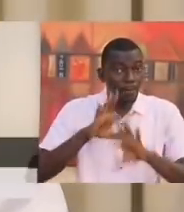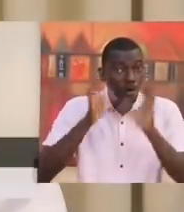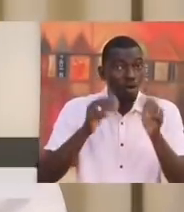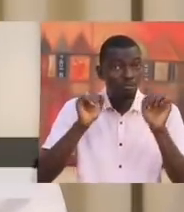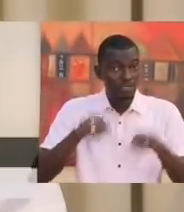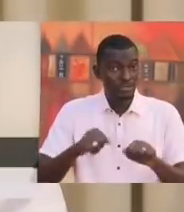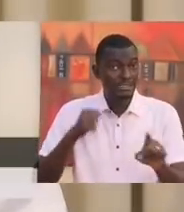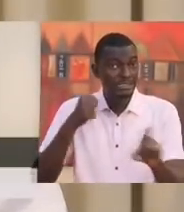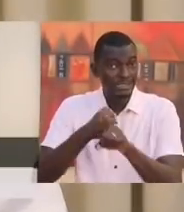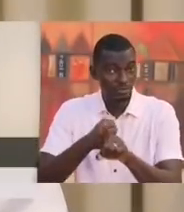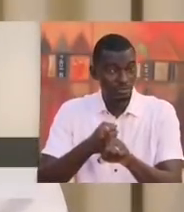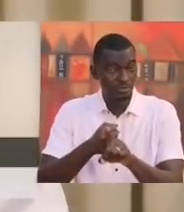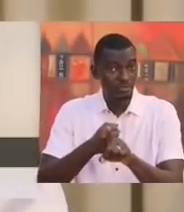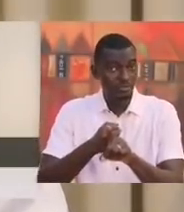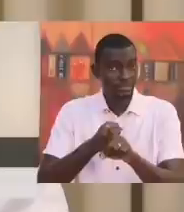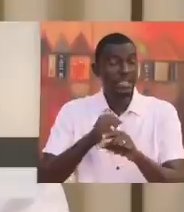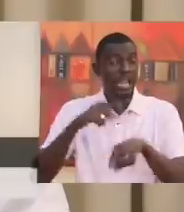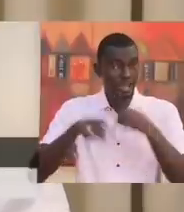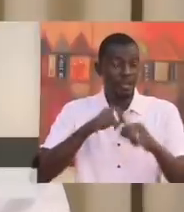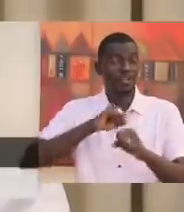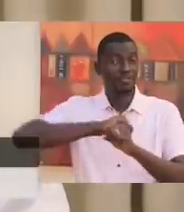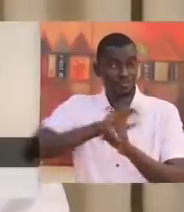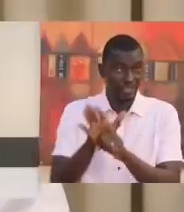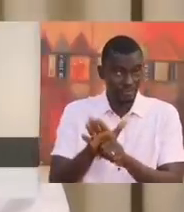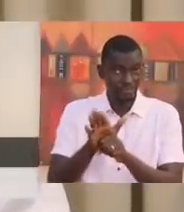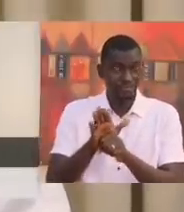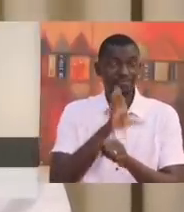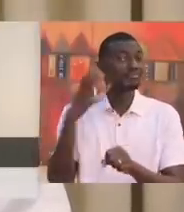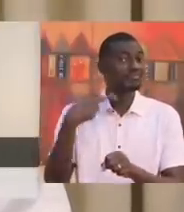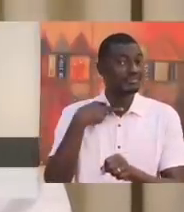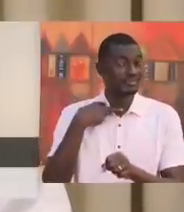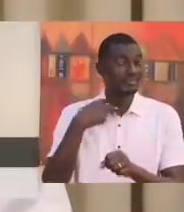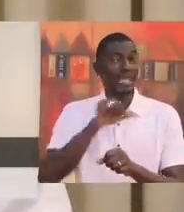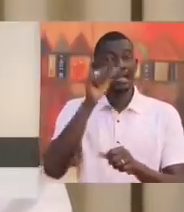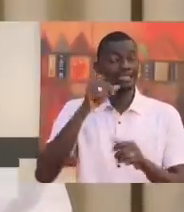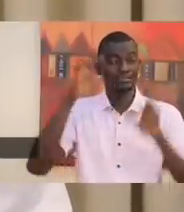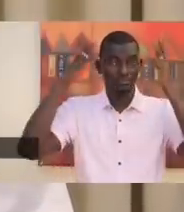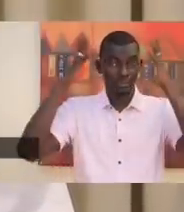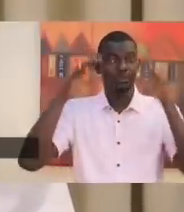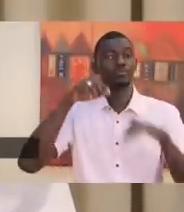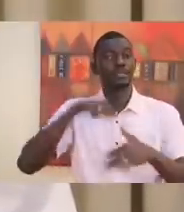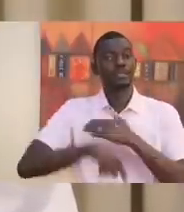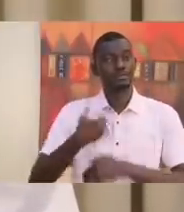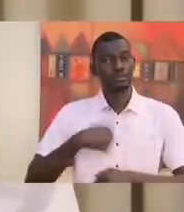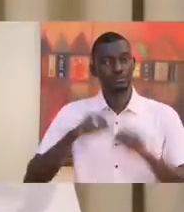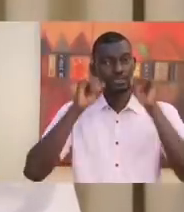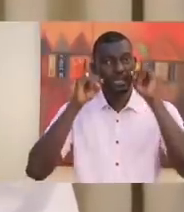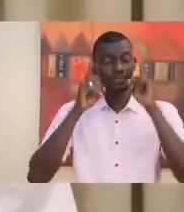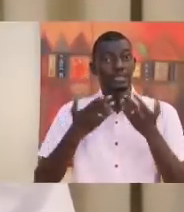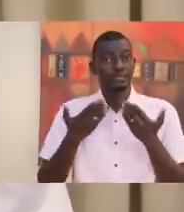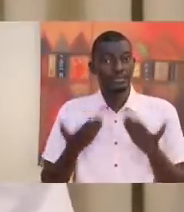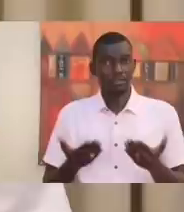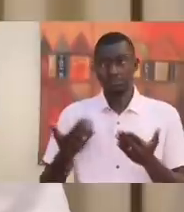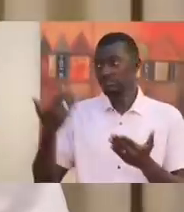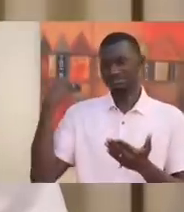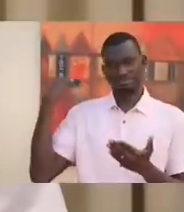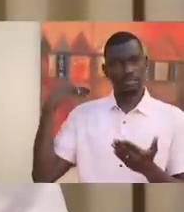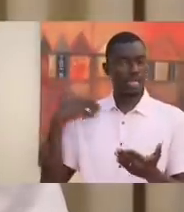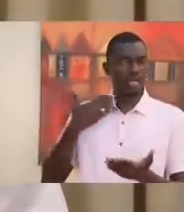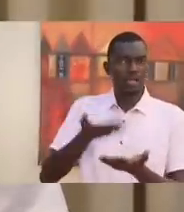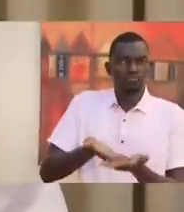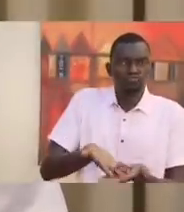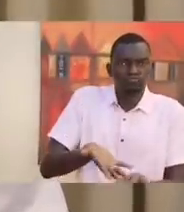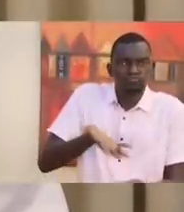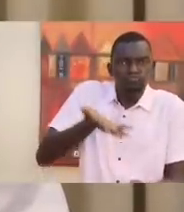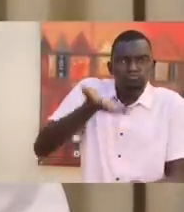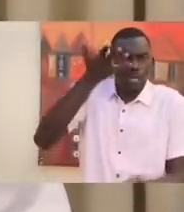Some days ago, 27th of August 2020, President of the Republic of the Gambia, President Adama Barrow, declared state